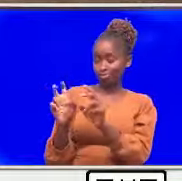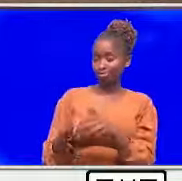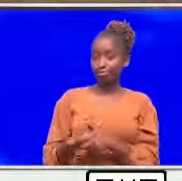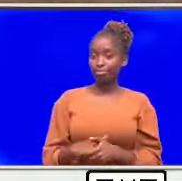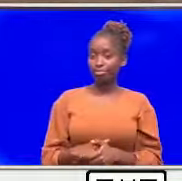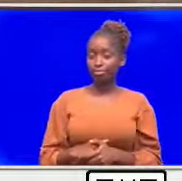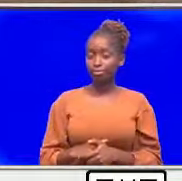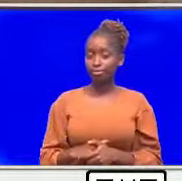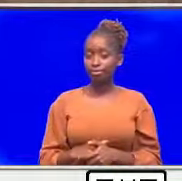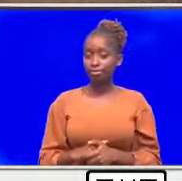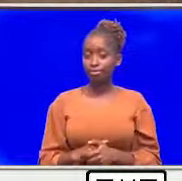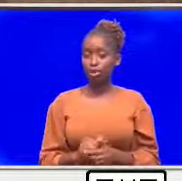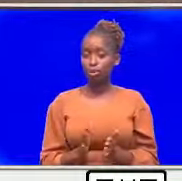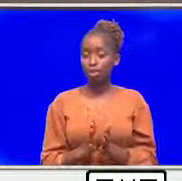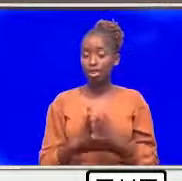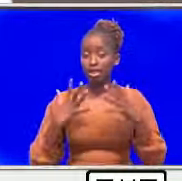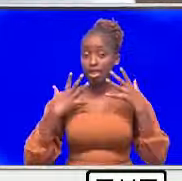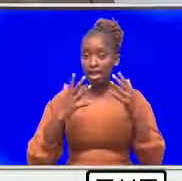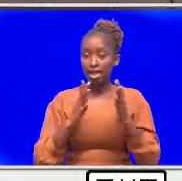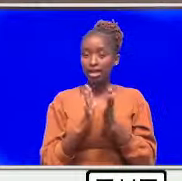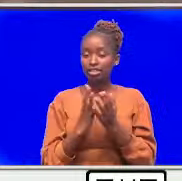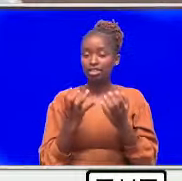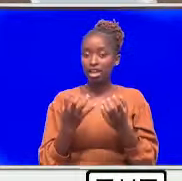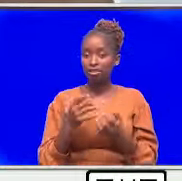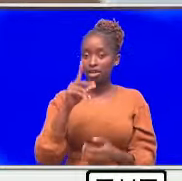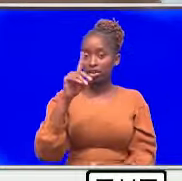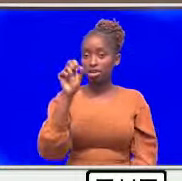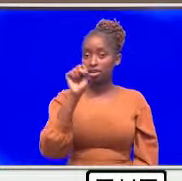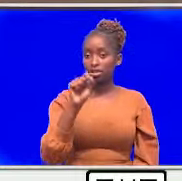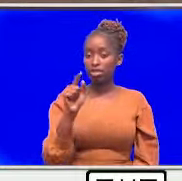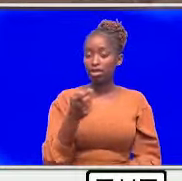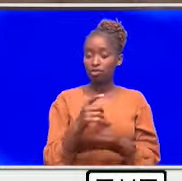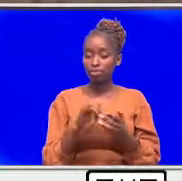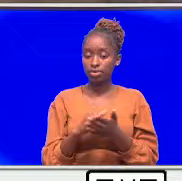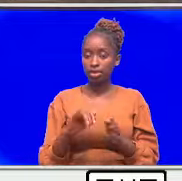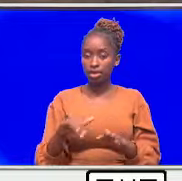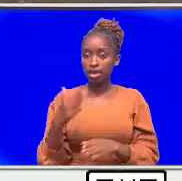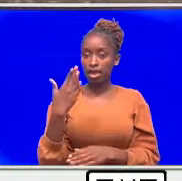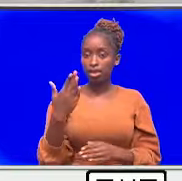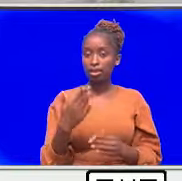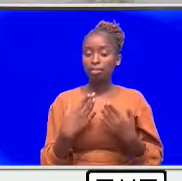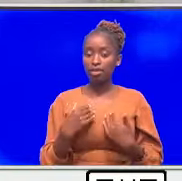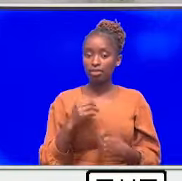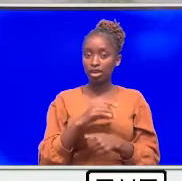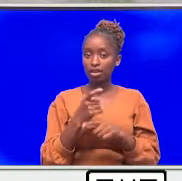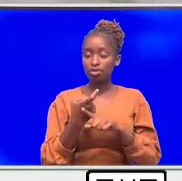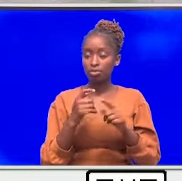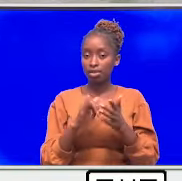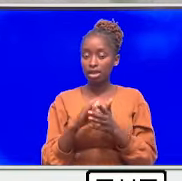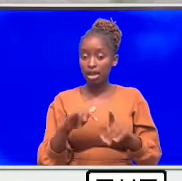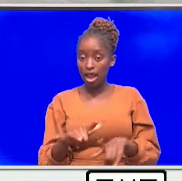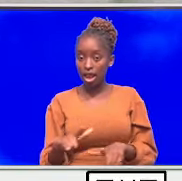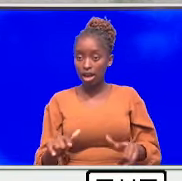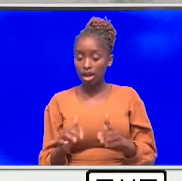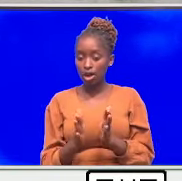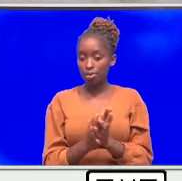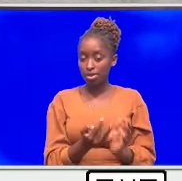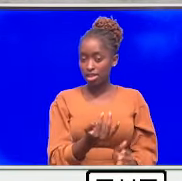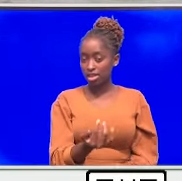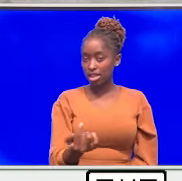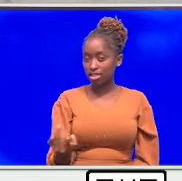air and thick dust emanating from the rich volcanic soils deposit rise from this land. You will spot each